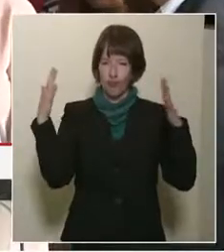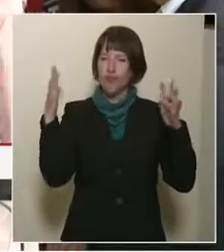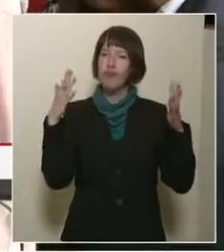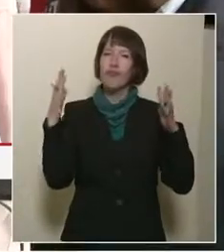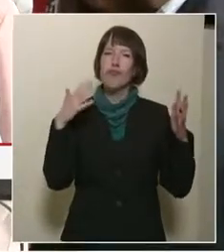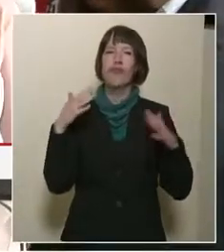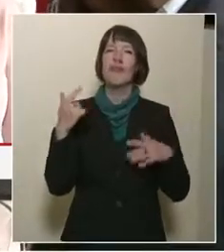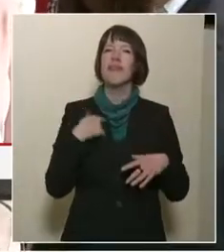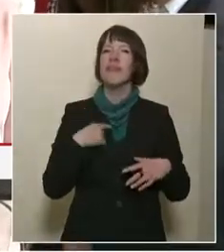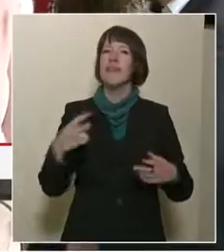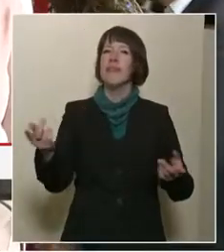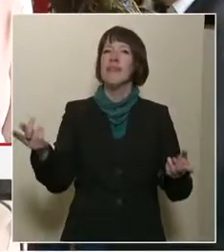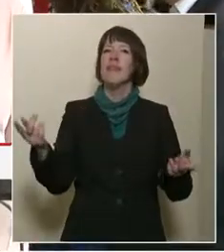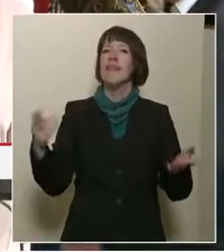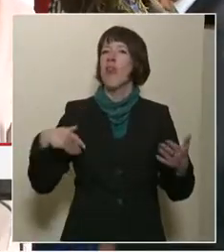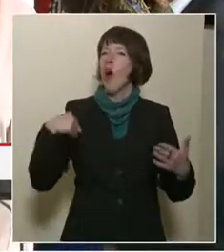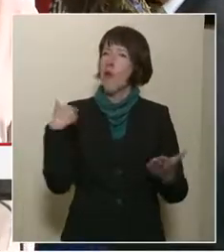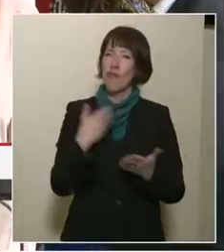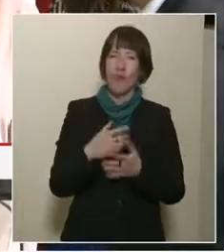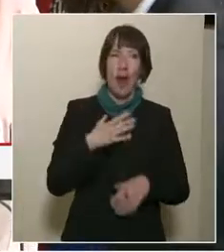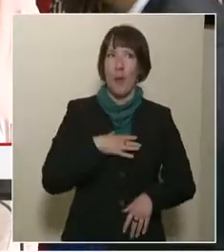I came here when I was one. No.